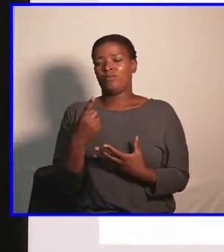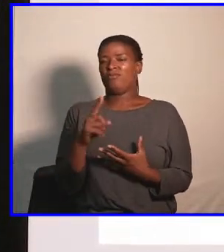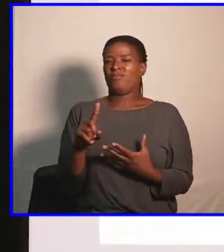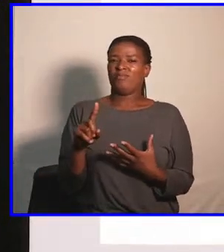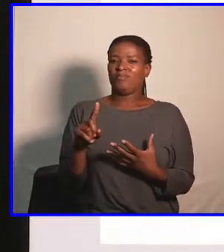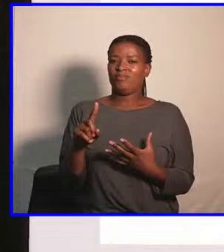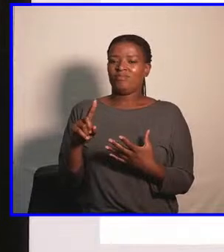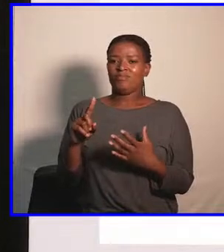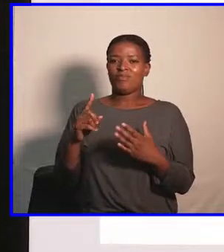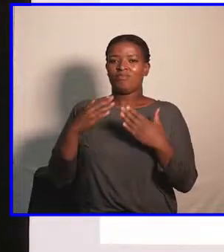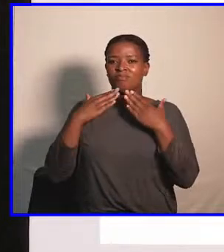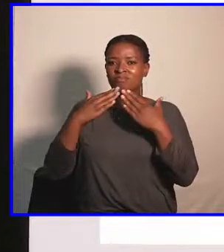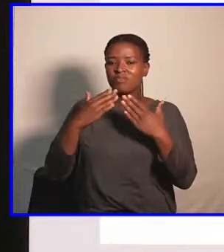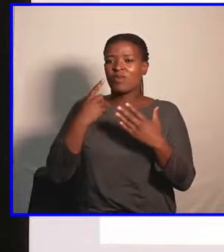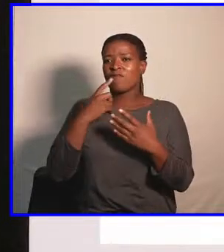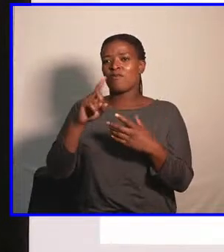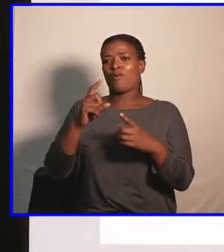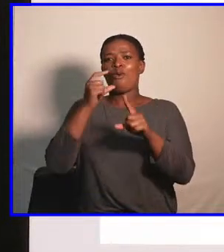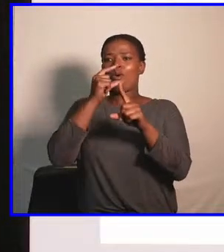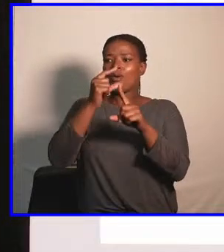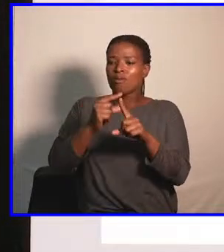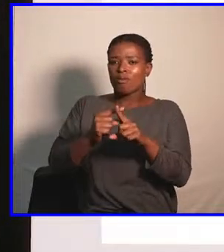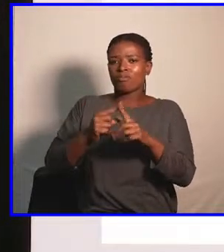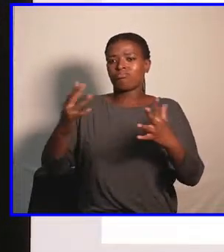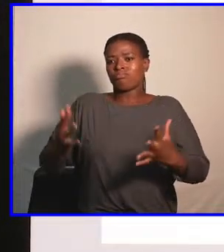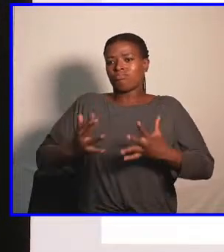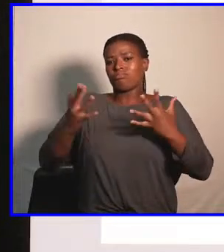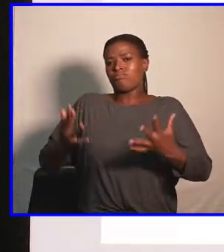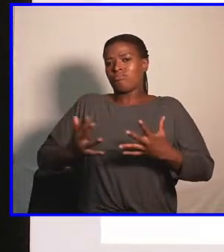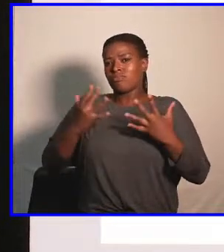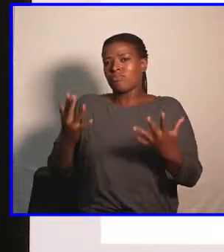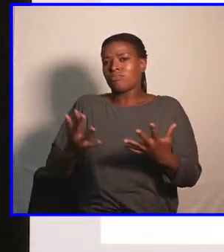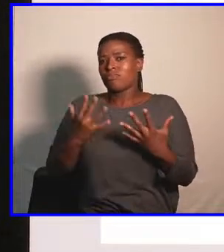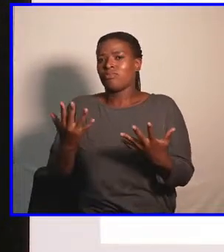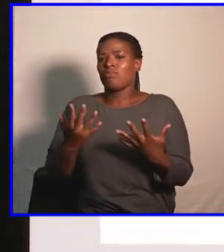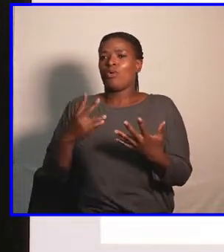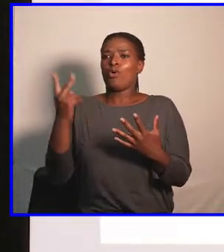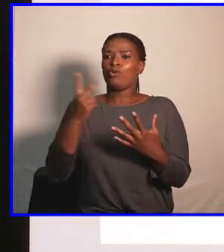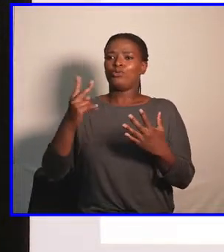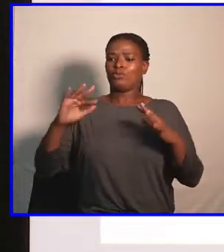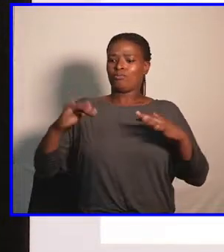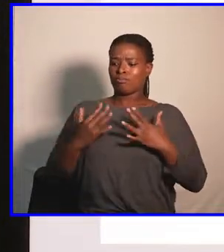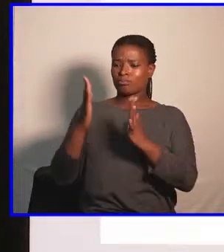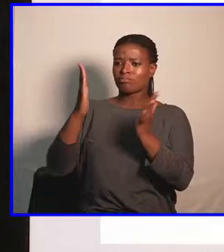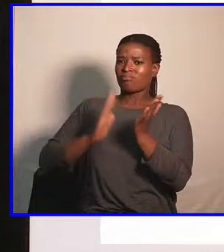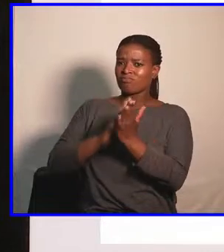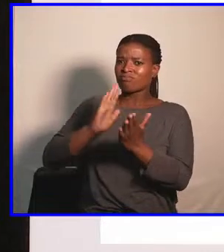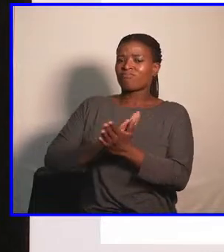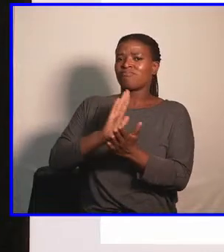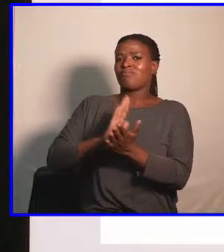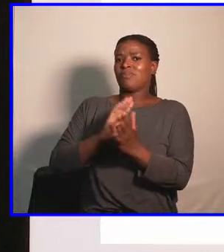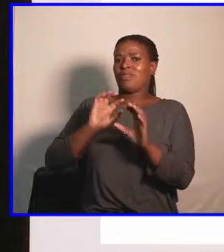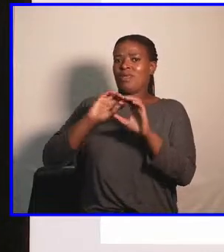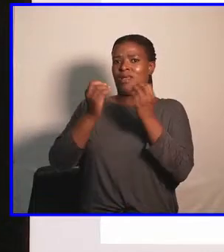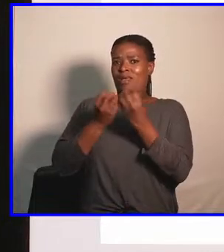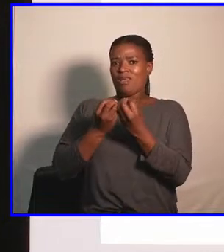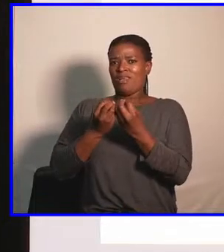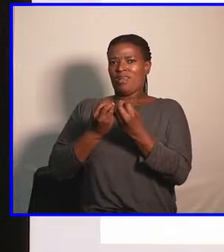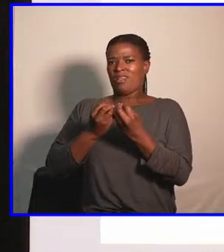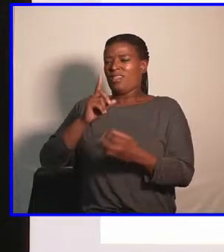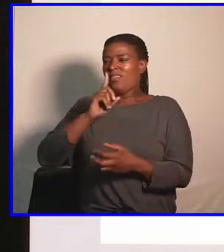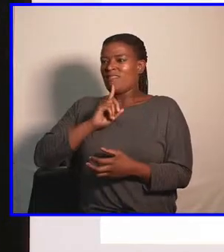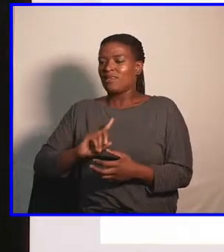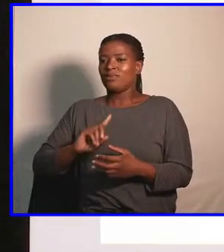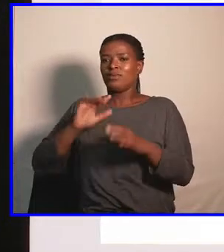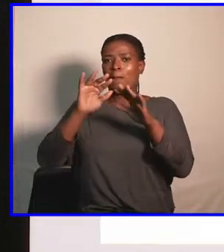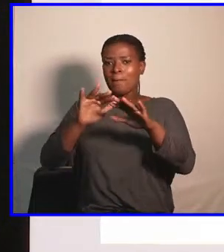those wonderful and encouraging words and for gracing us with your presence today. For thousands of